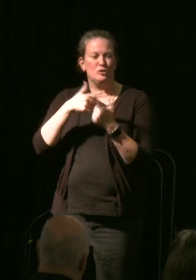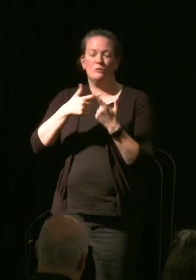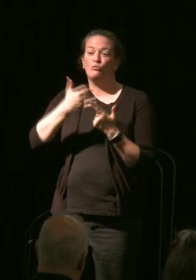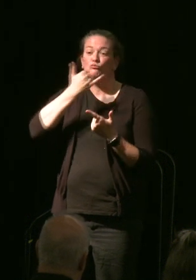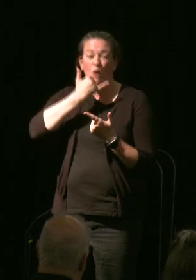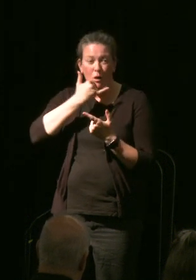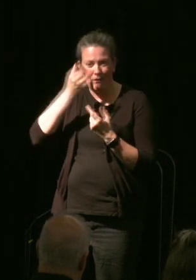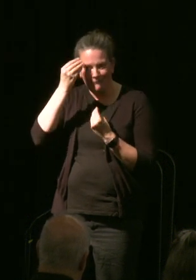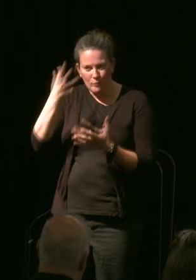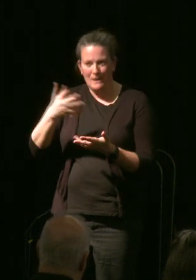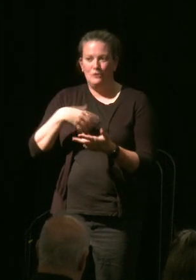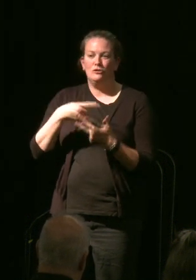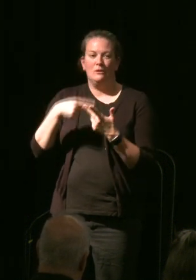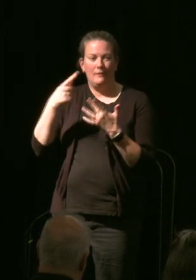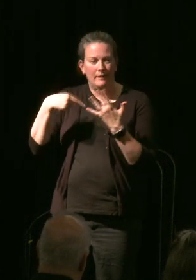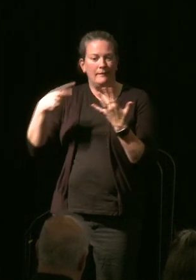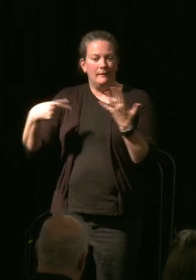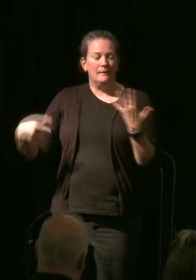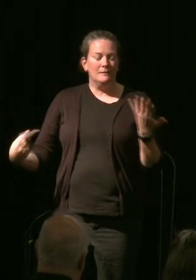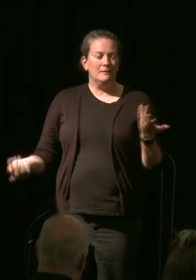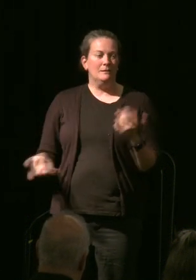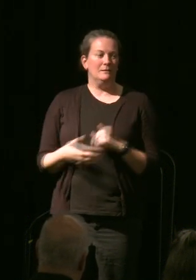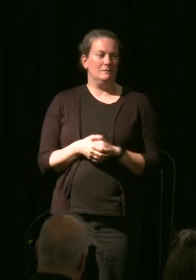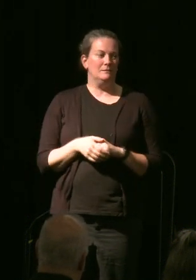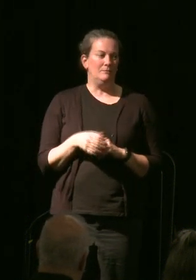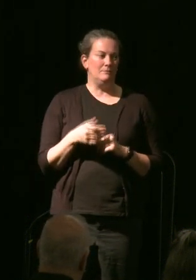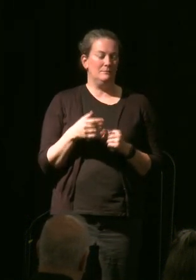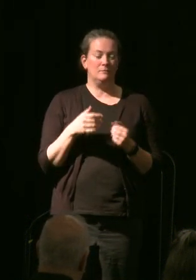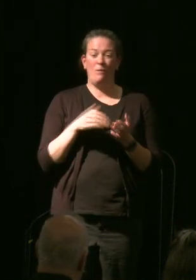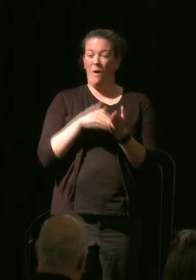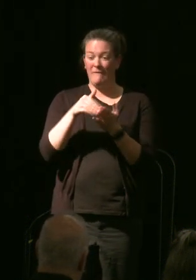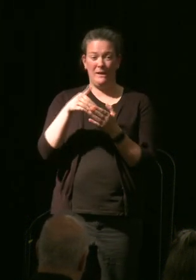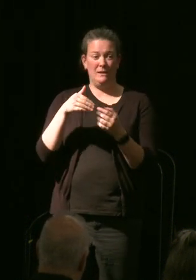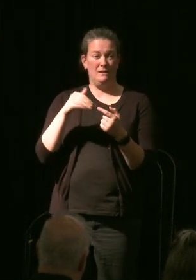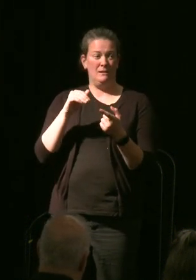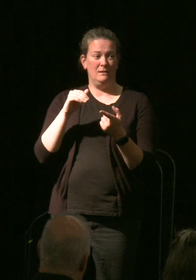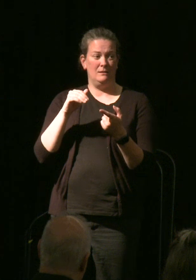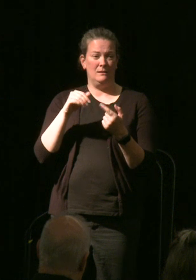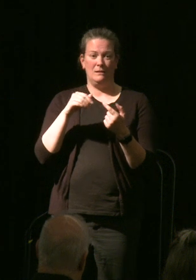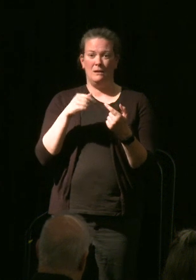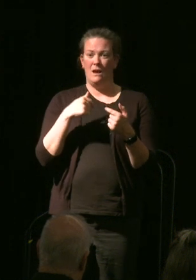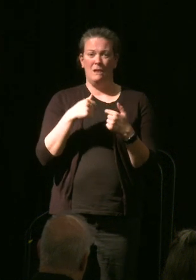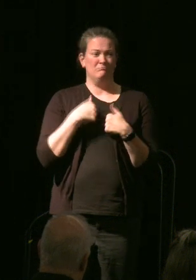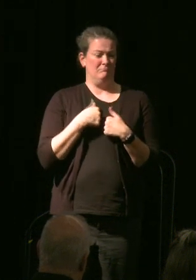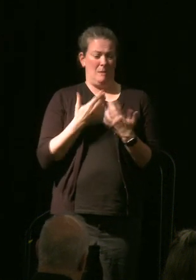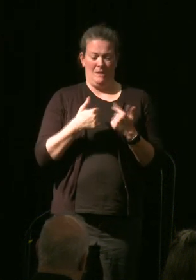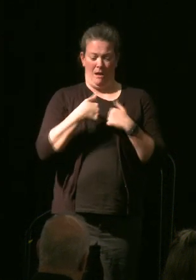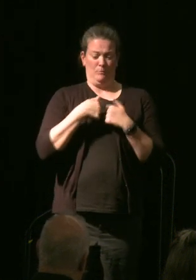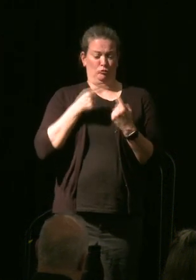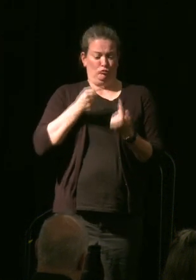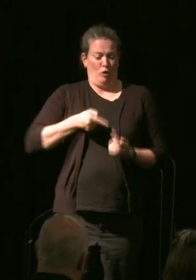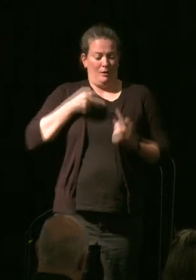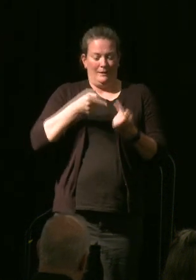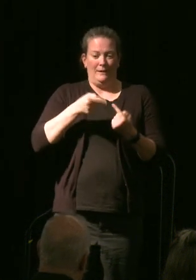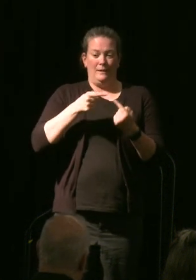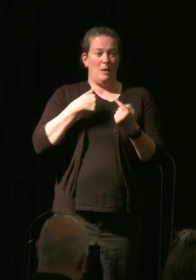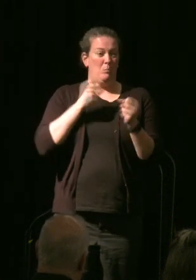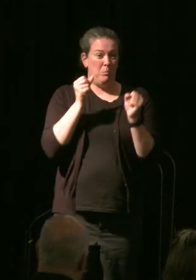And oftentimes, people who are really, really struggling will put the hardest stuff out there and not have the best